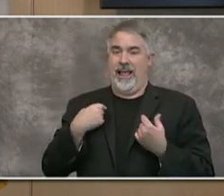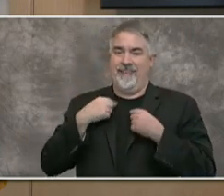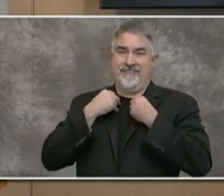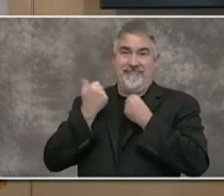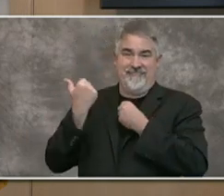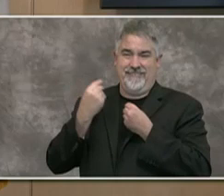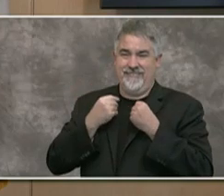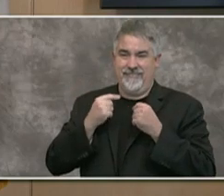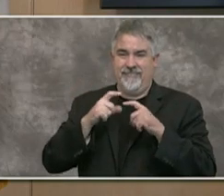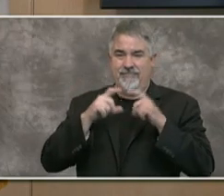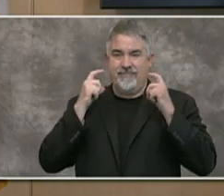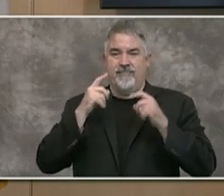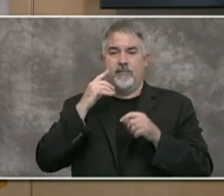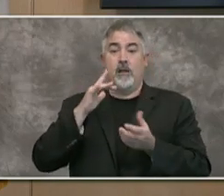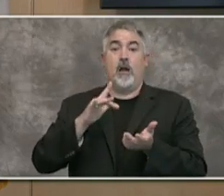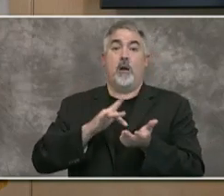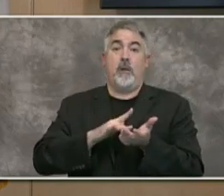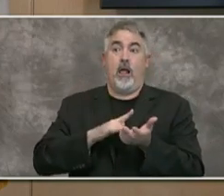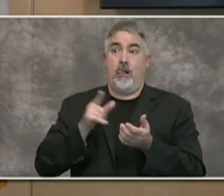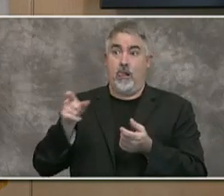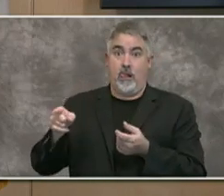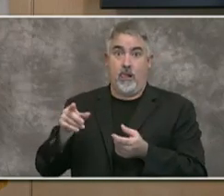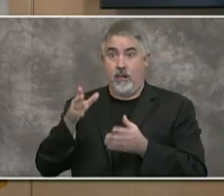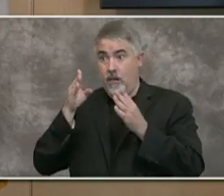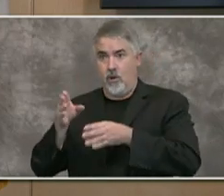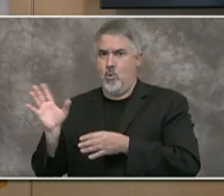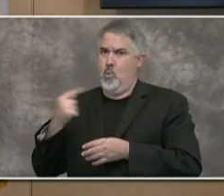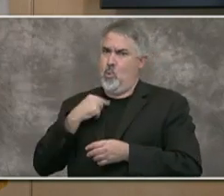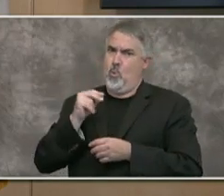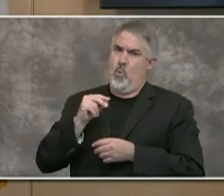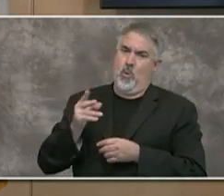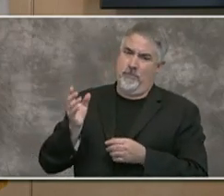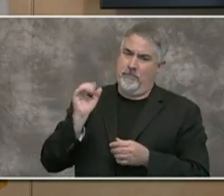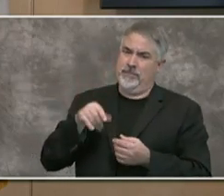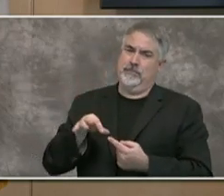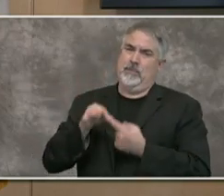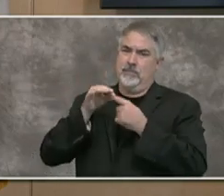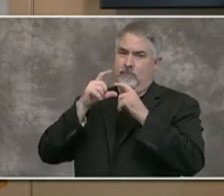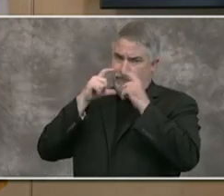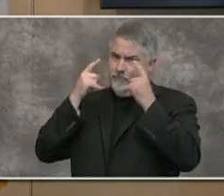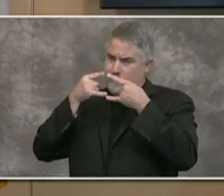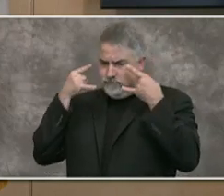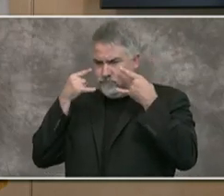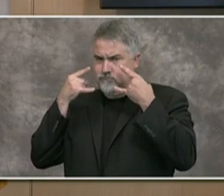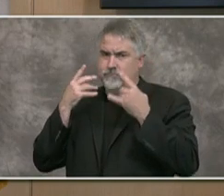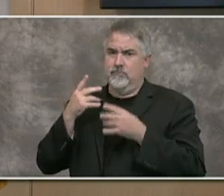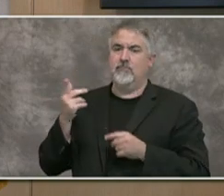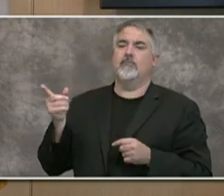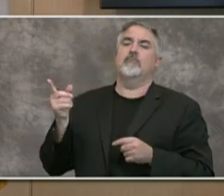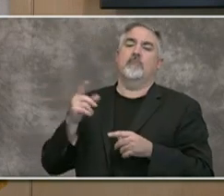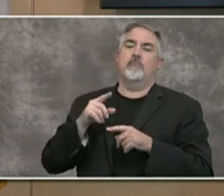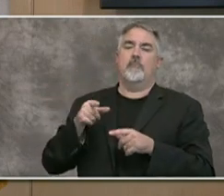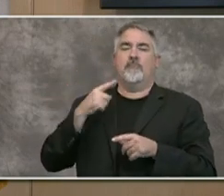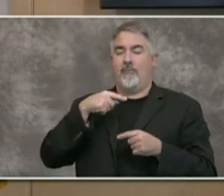environments. This is not a medical protection device. This is a public protection